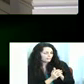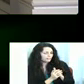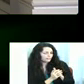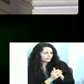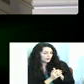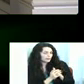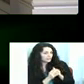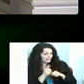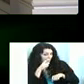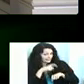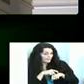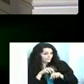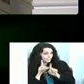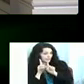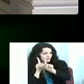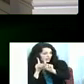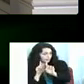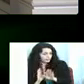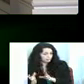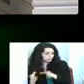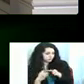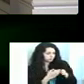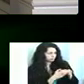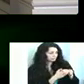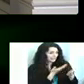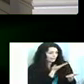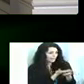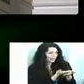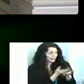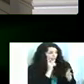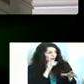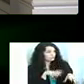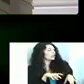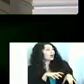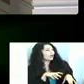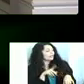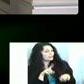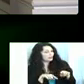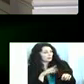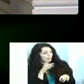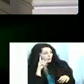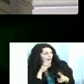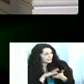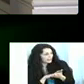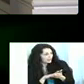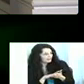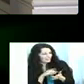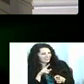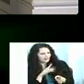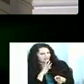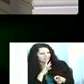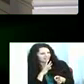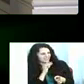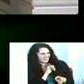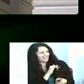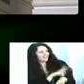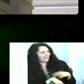Just then, his disciples came back. They were shocked. They couldn't believe he was talking to that kind of woman.